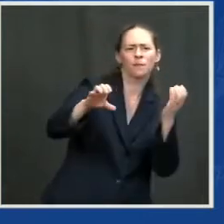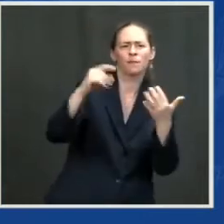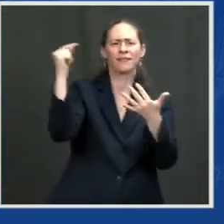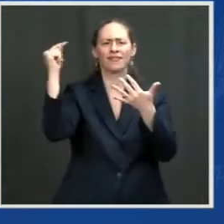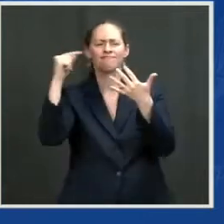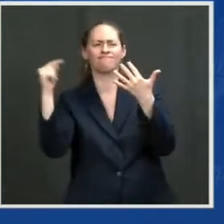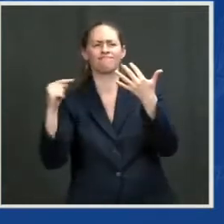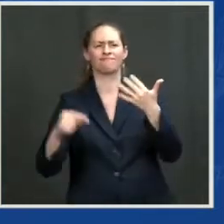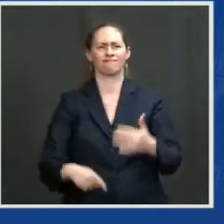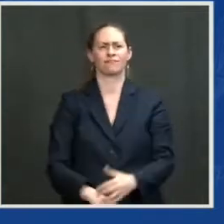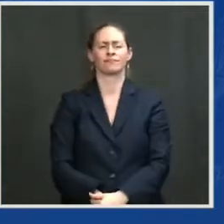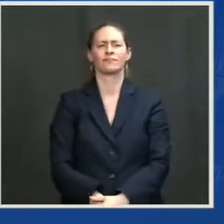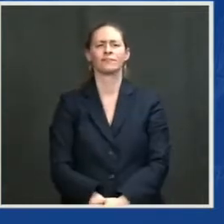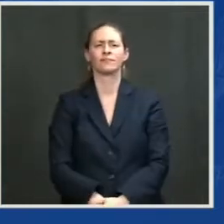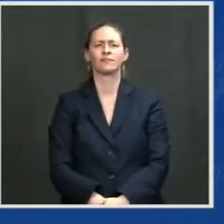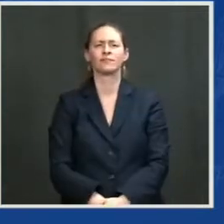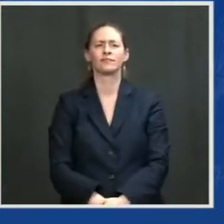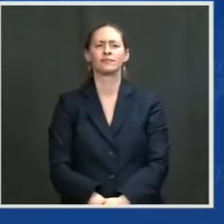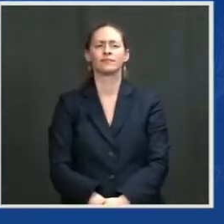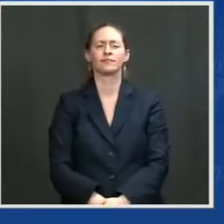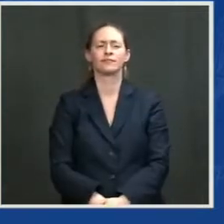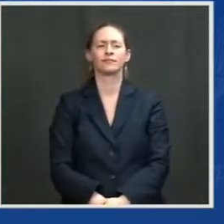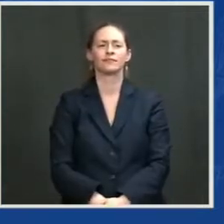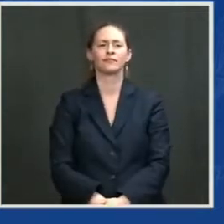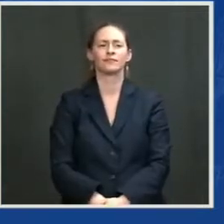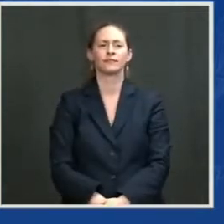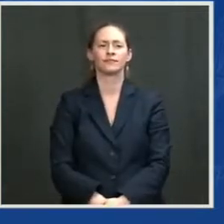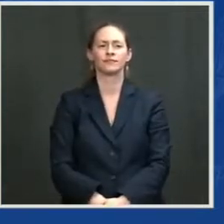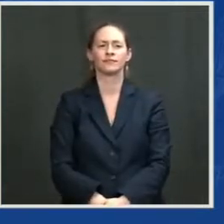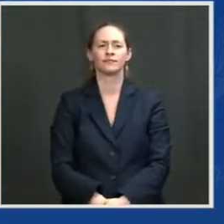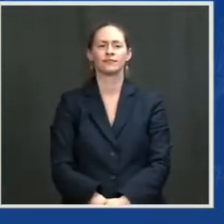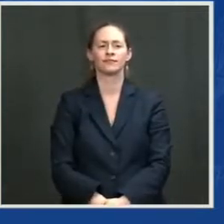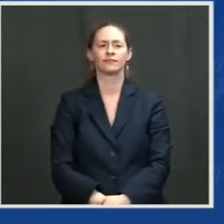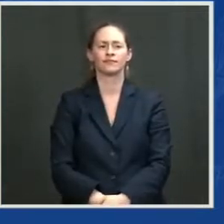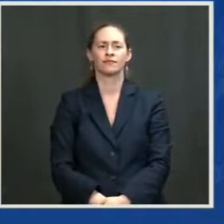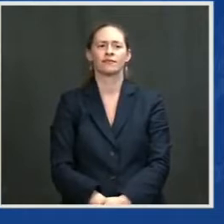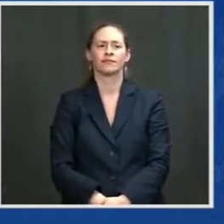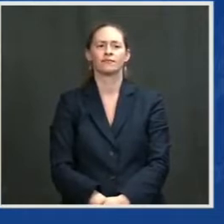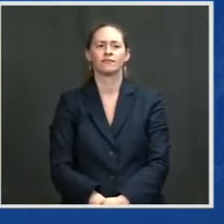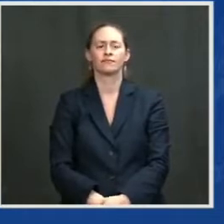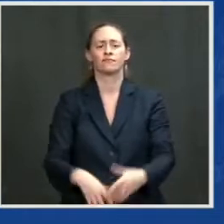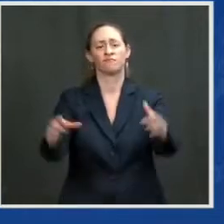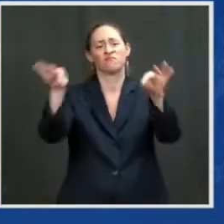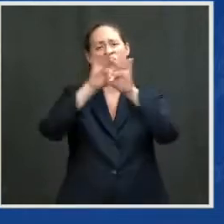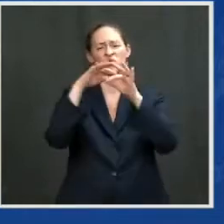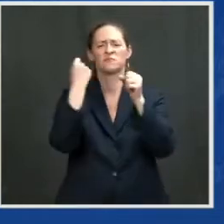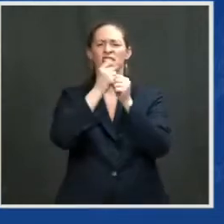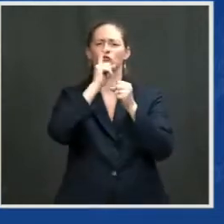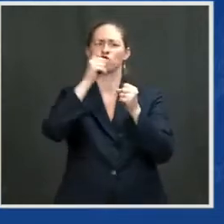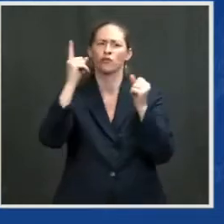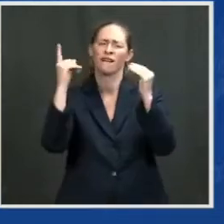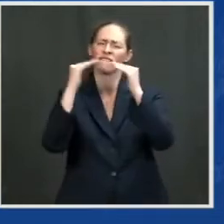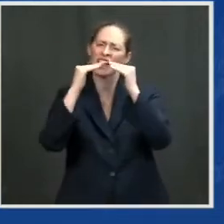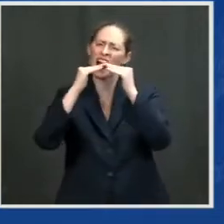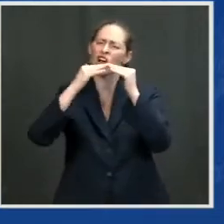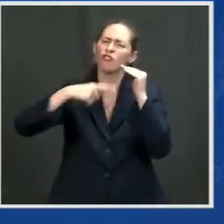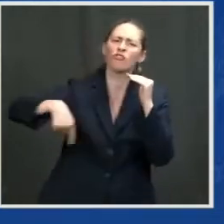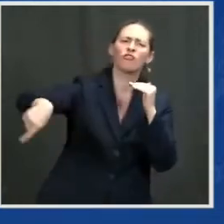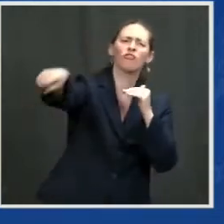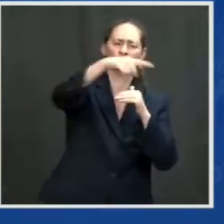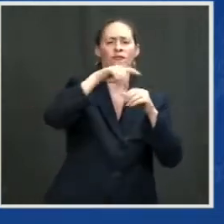housing. Jobs rebuilding the foundations of a strong, fair, and resilient competitive